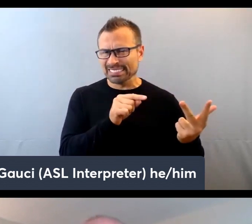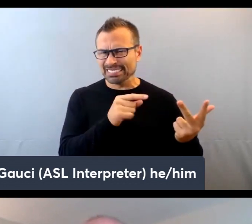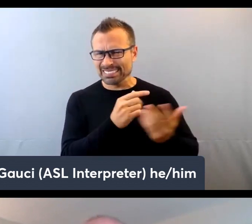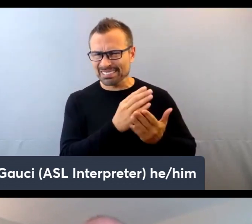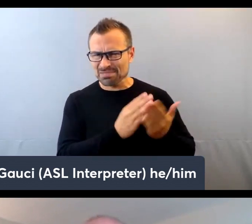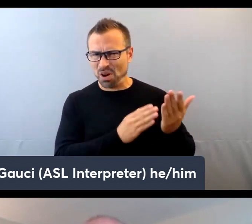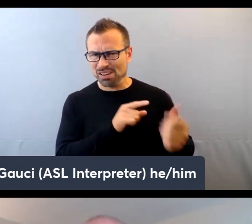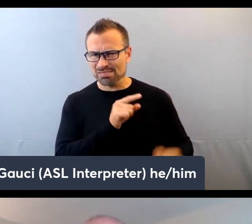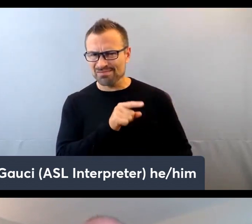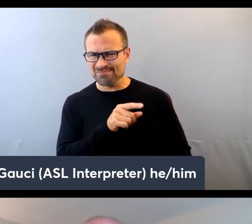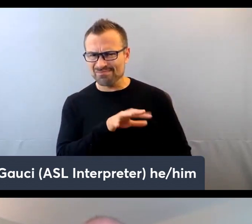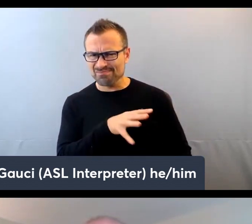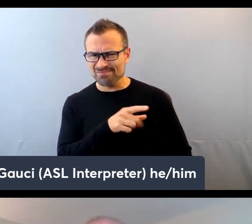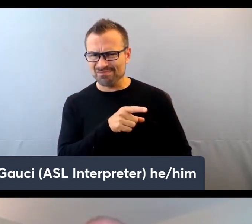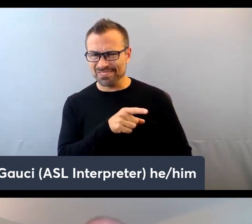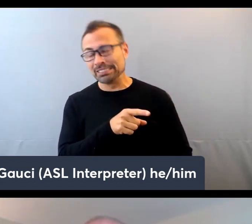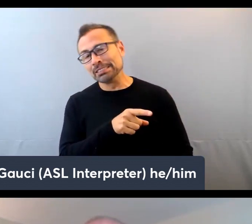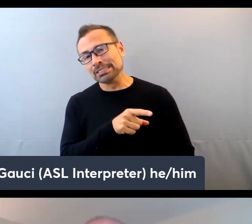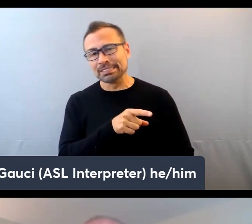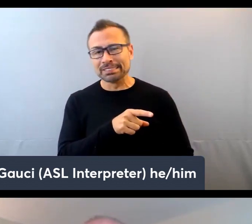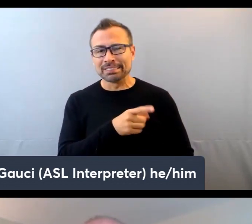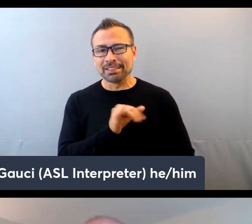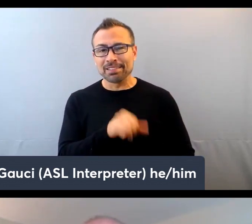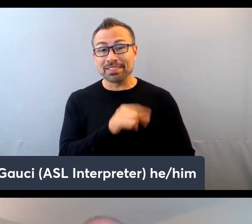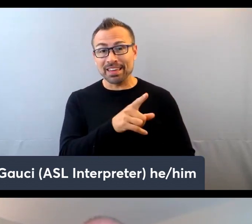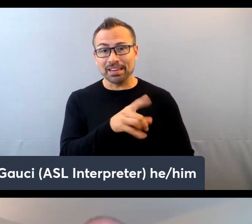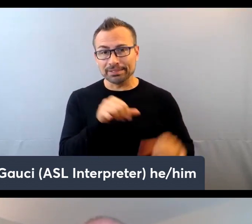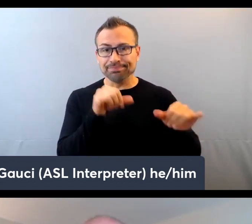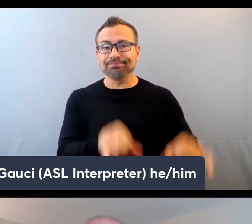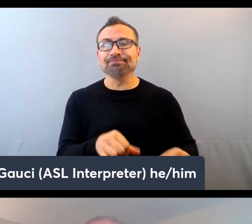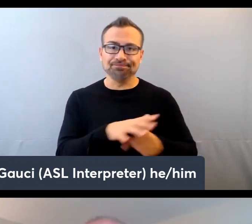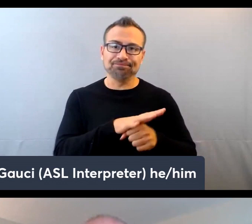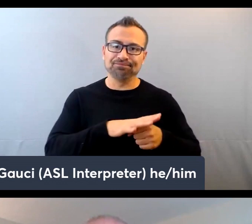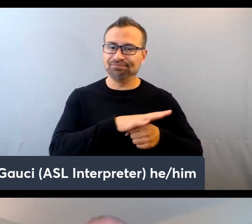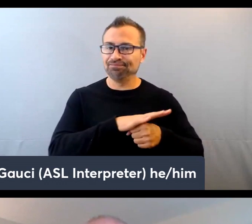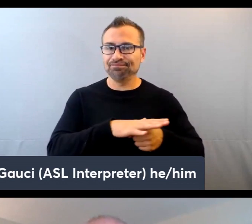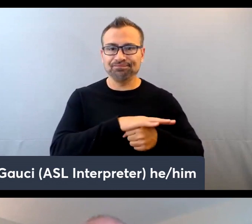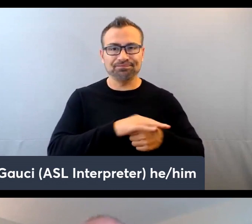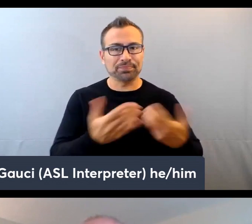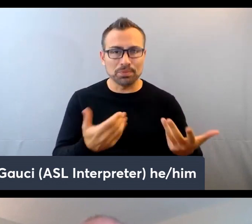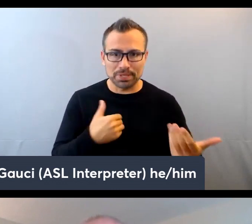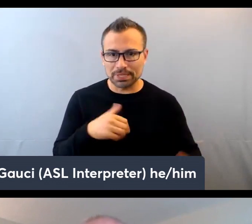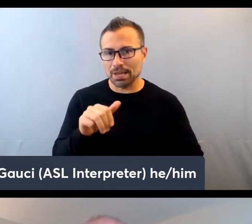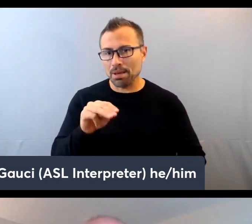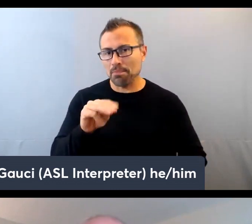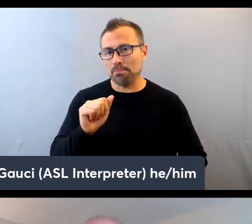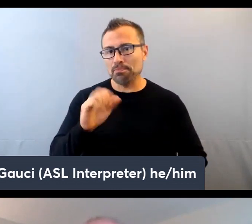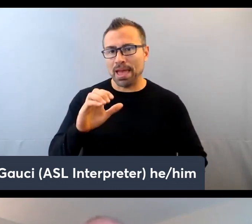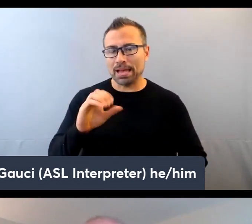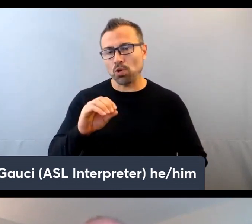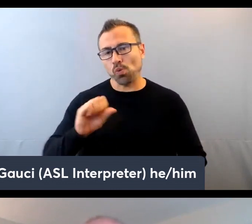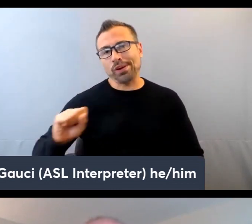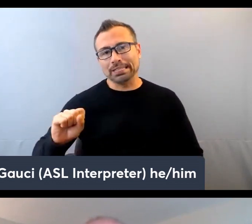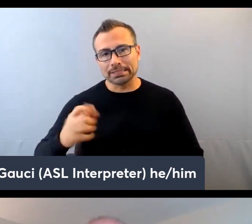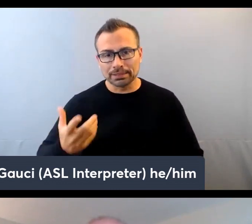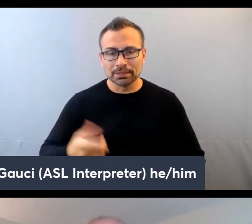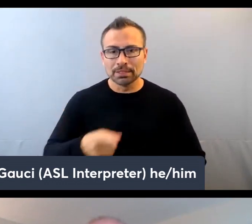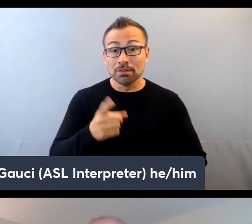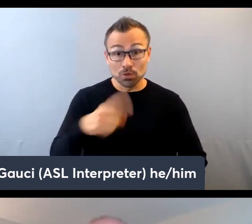component that had to stay on premises, right? The Mac OS component. For those that don't